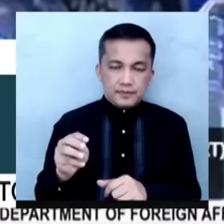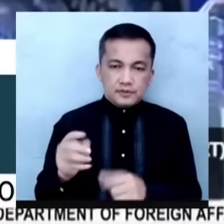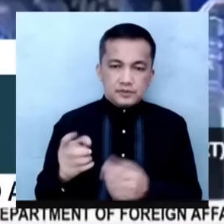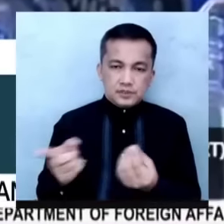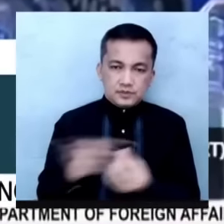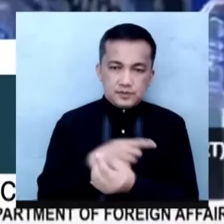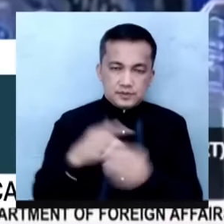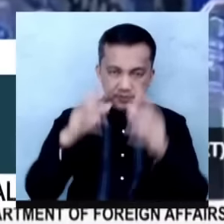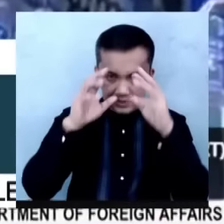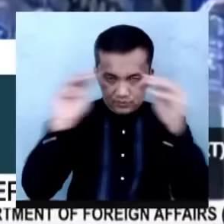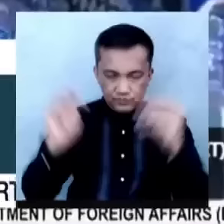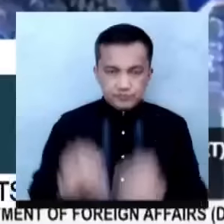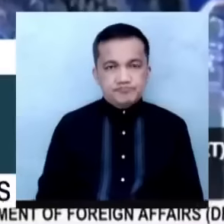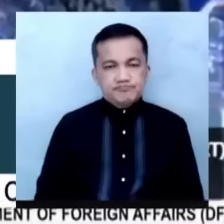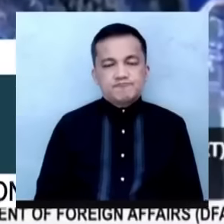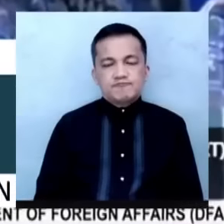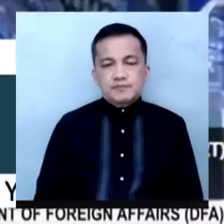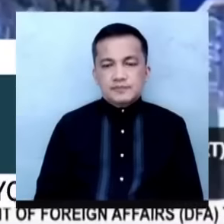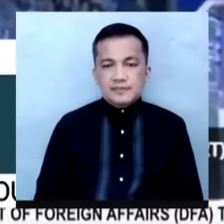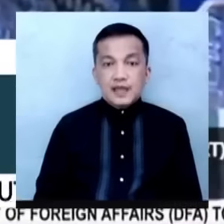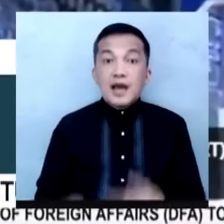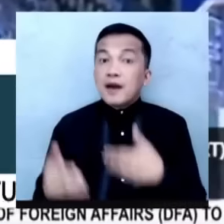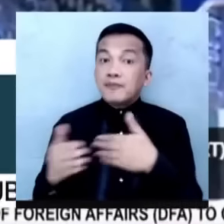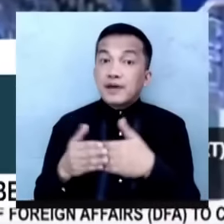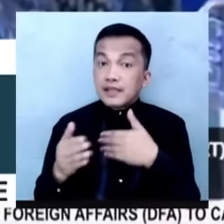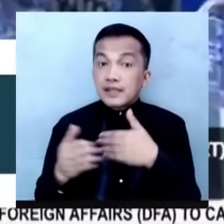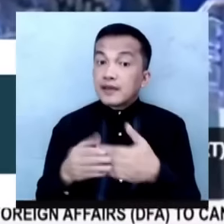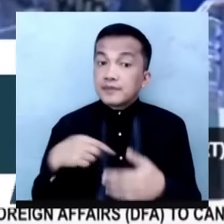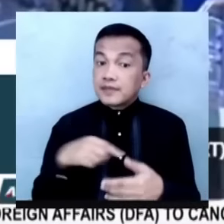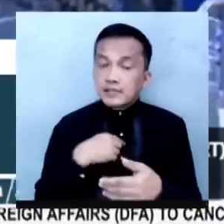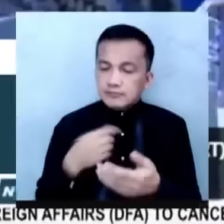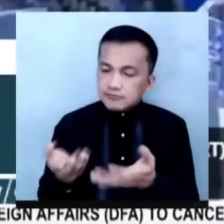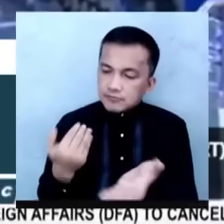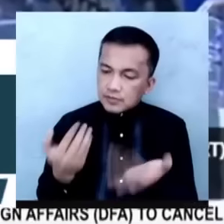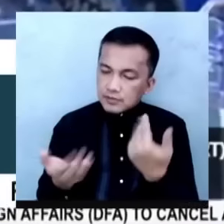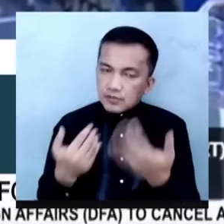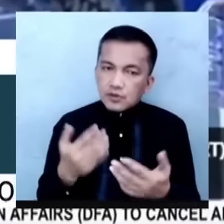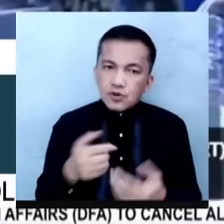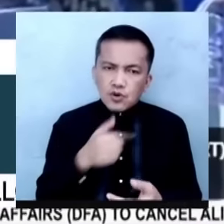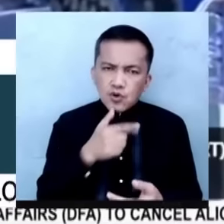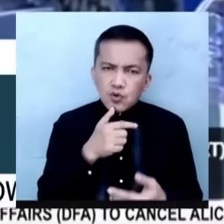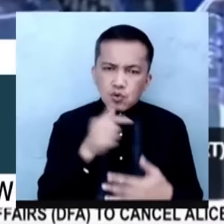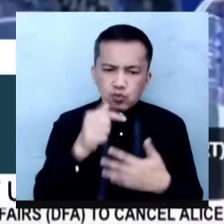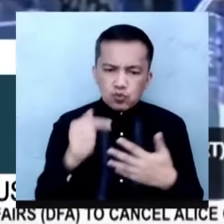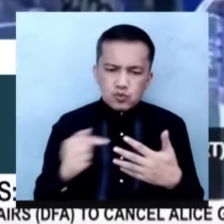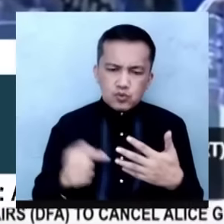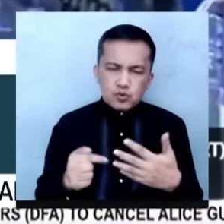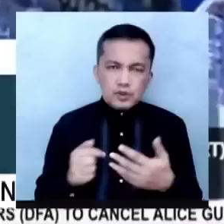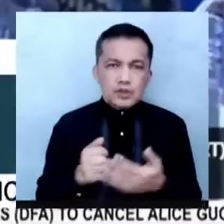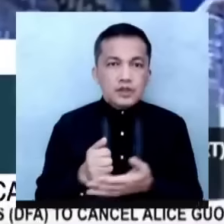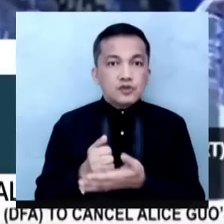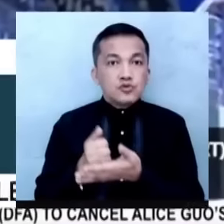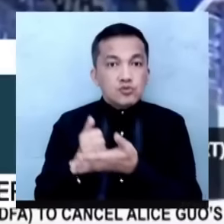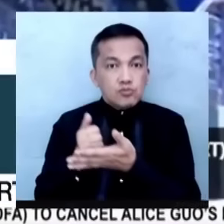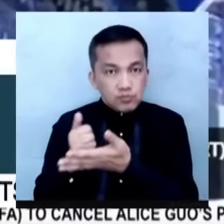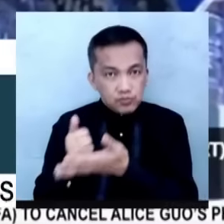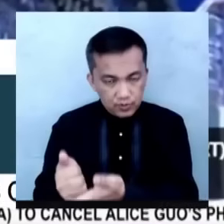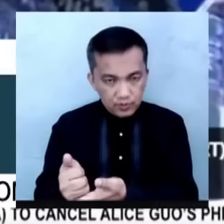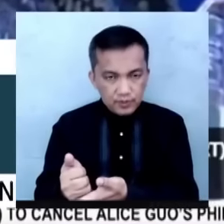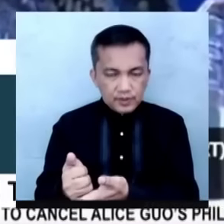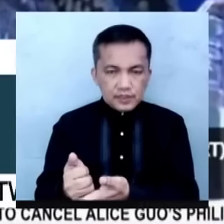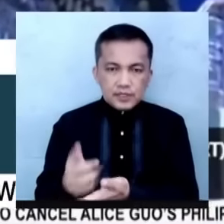mayor. At malapit na rin nating maungkat kung sino-sino ang mga tumulong,